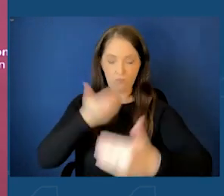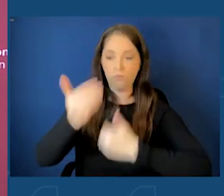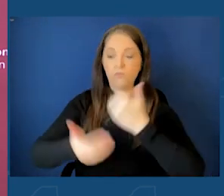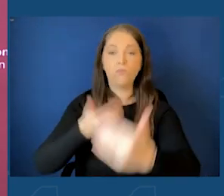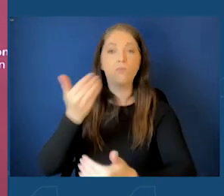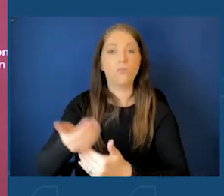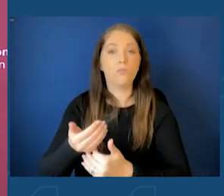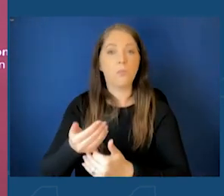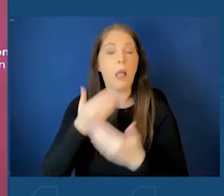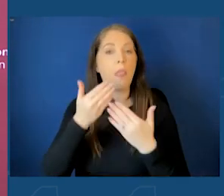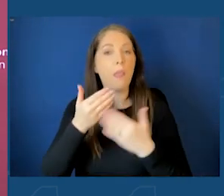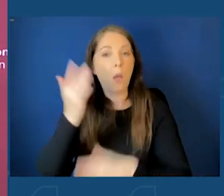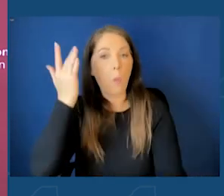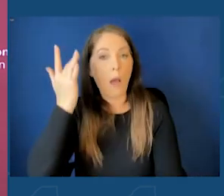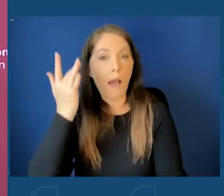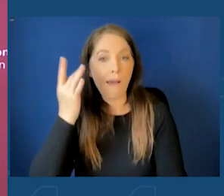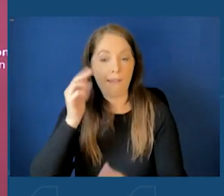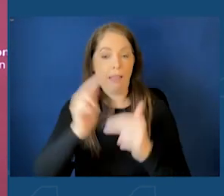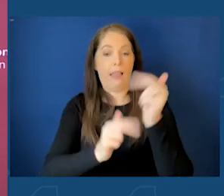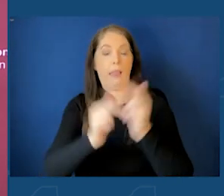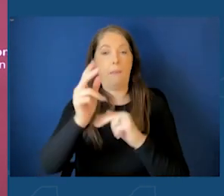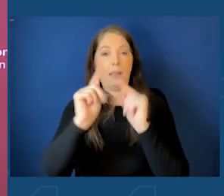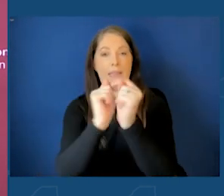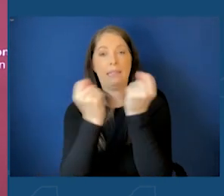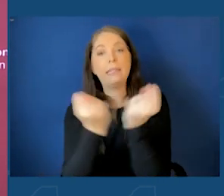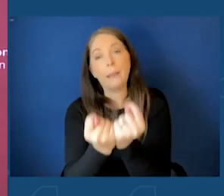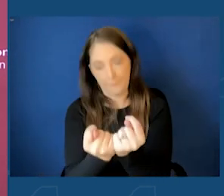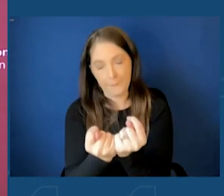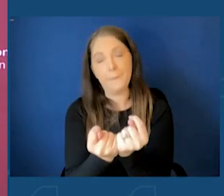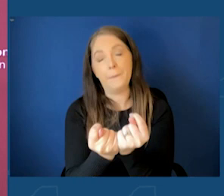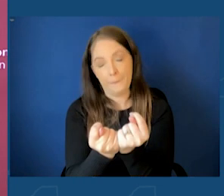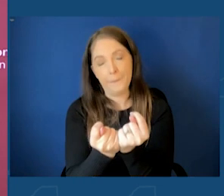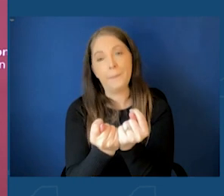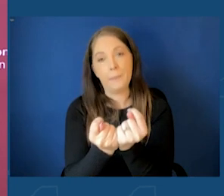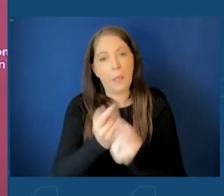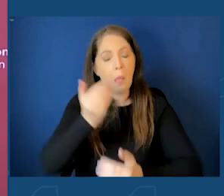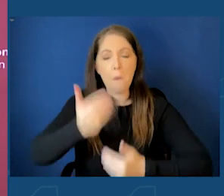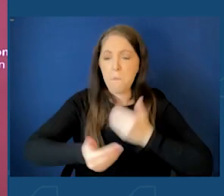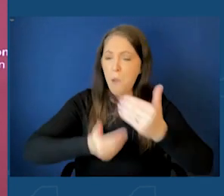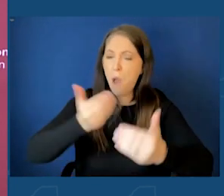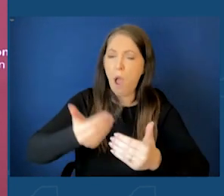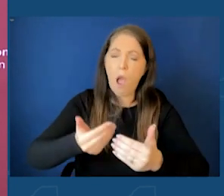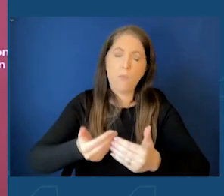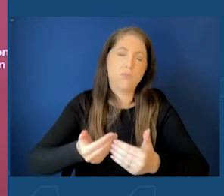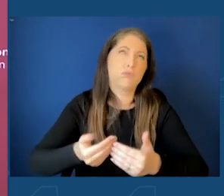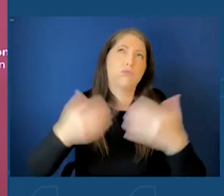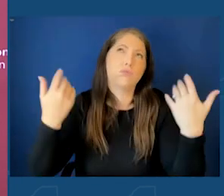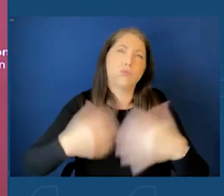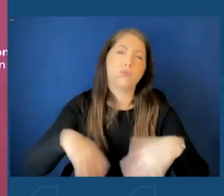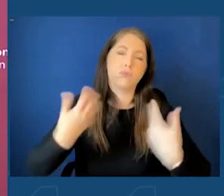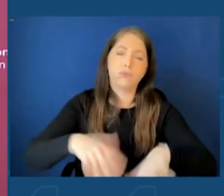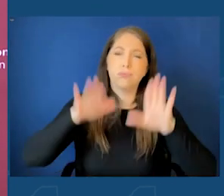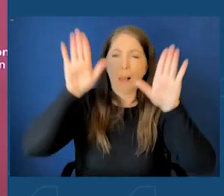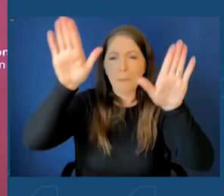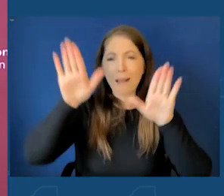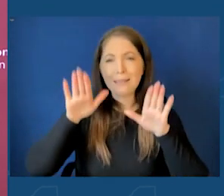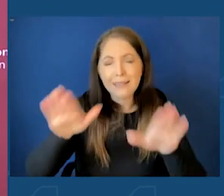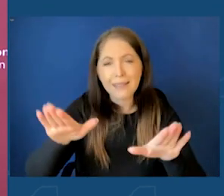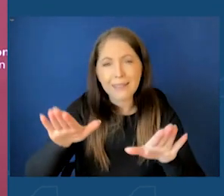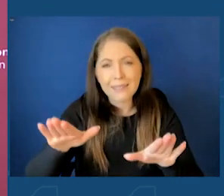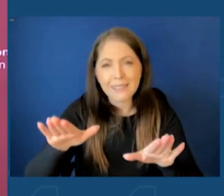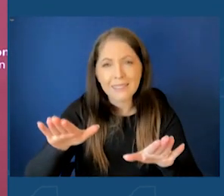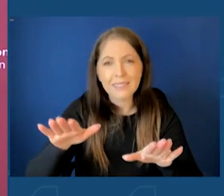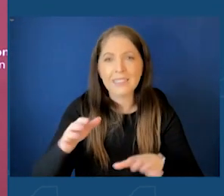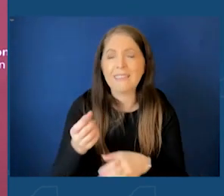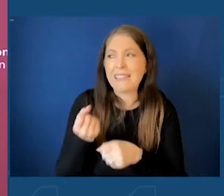team that has worked on this project. The progress has been amazing. We were here just a little over a